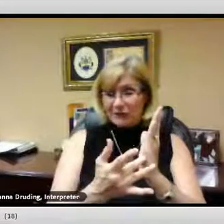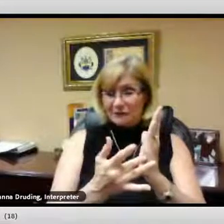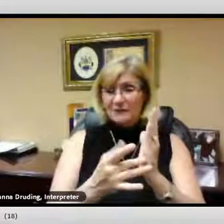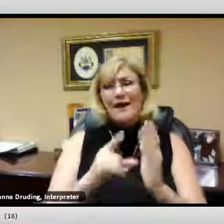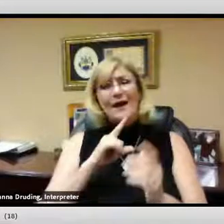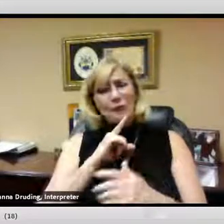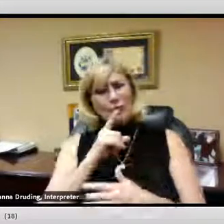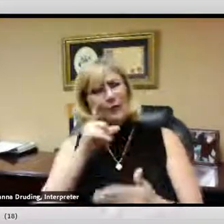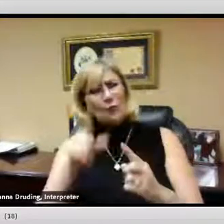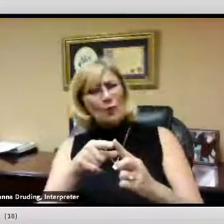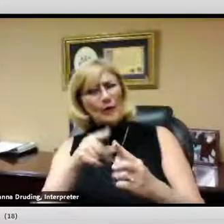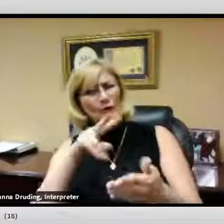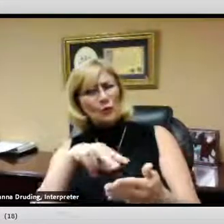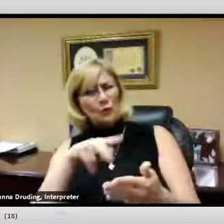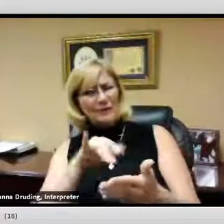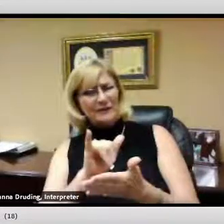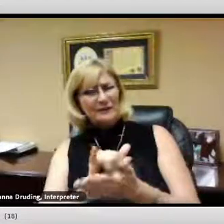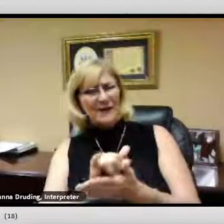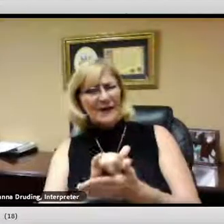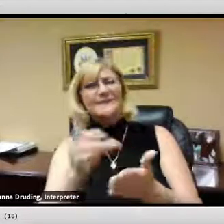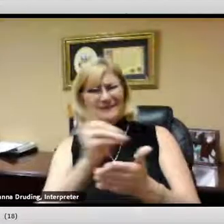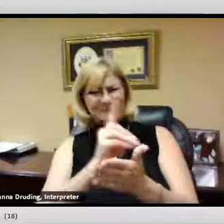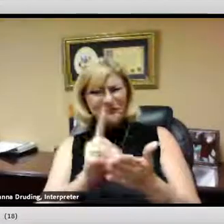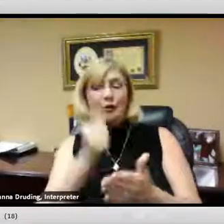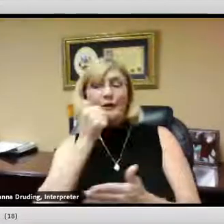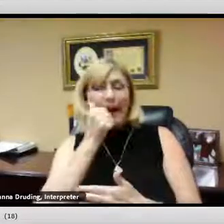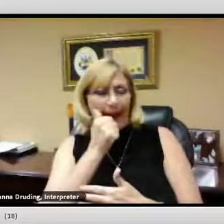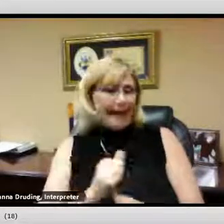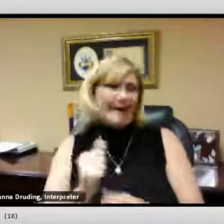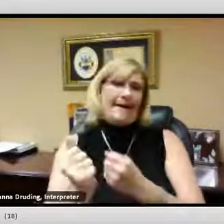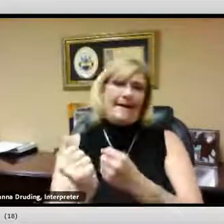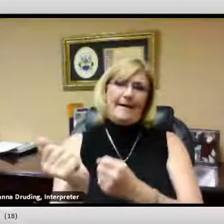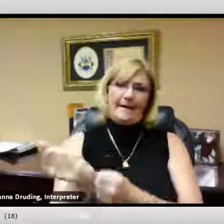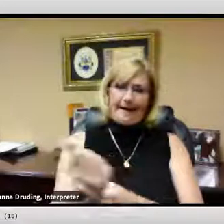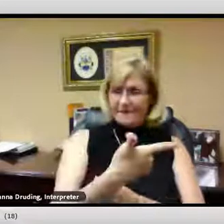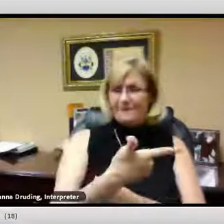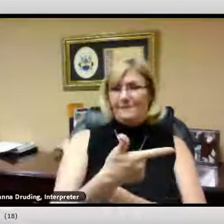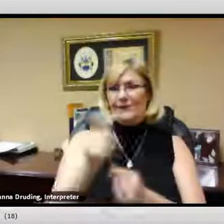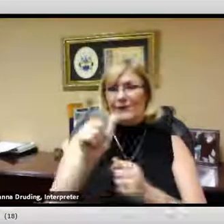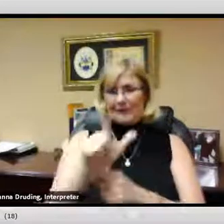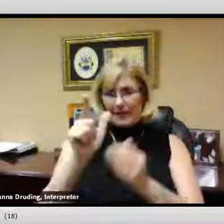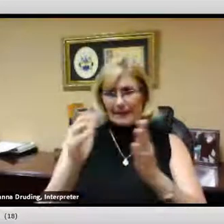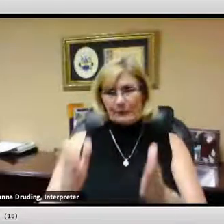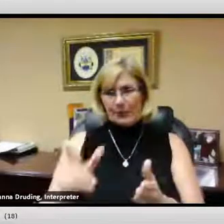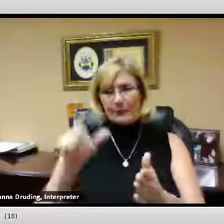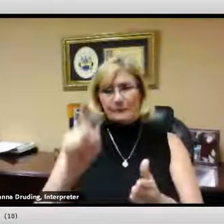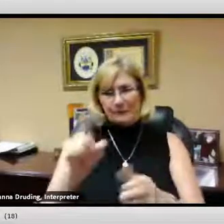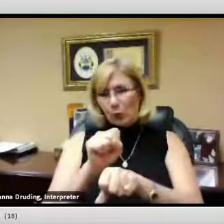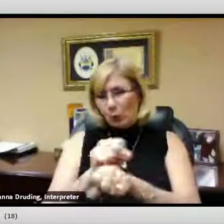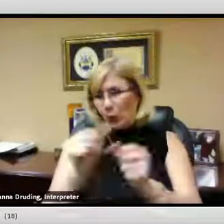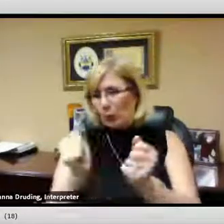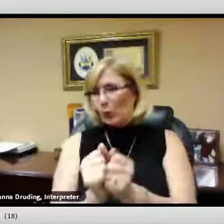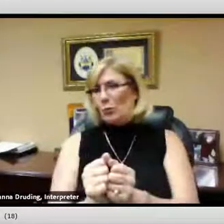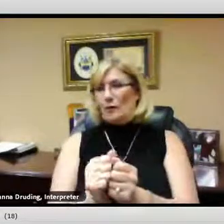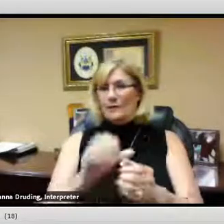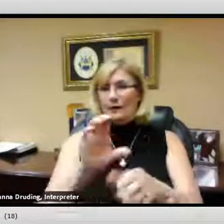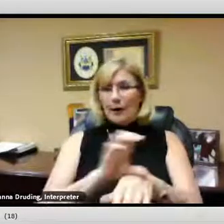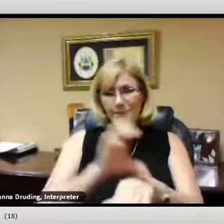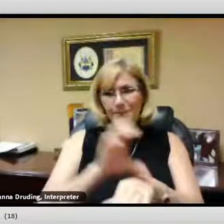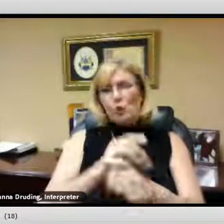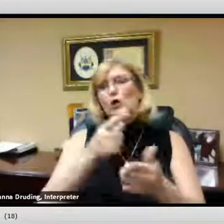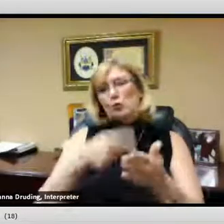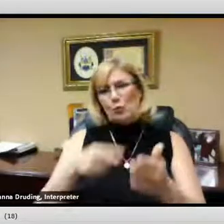when you read that, that pretty much describes every librarian. All librarians have to deal with computers nowadays. It's just part of